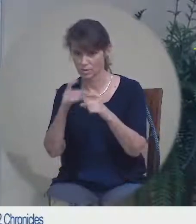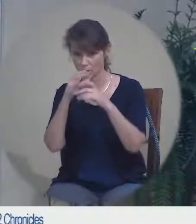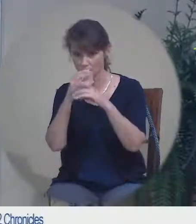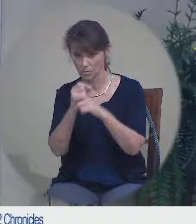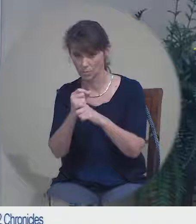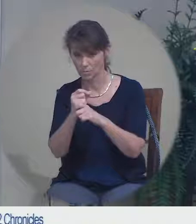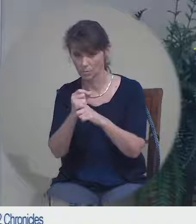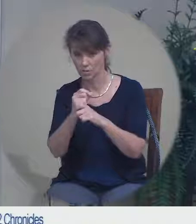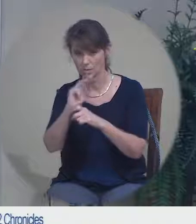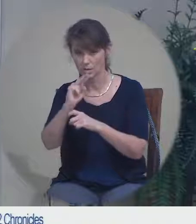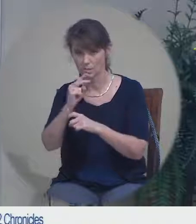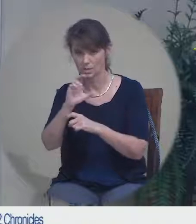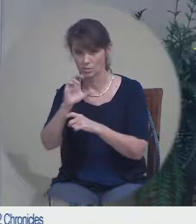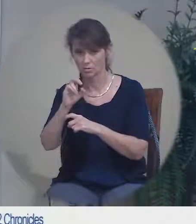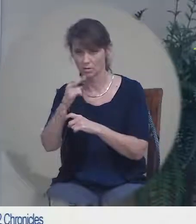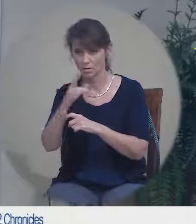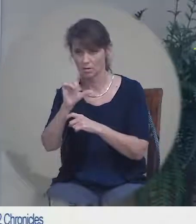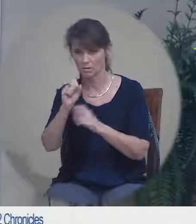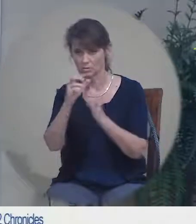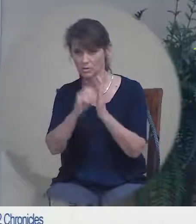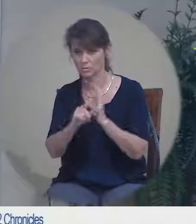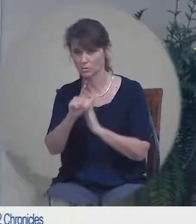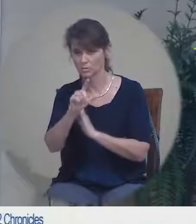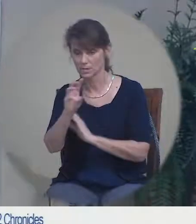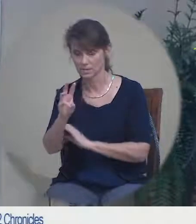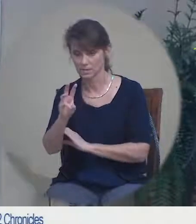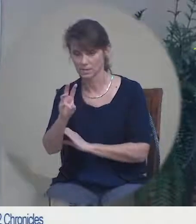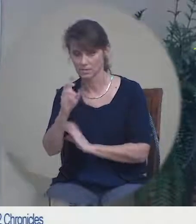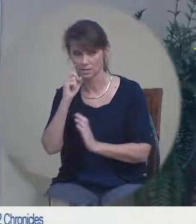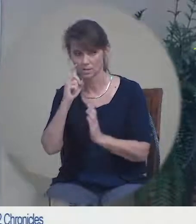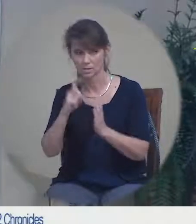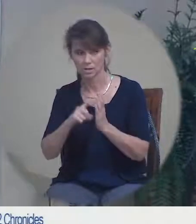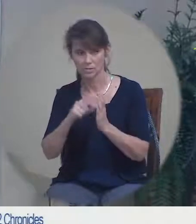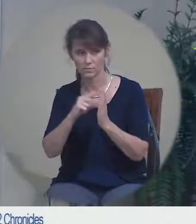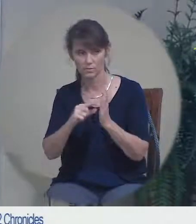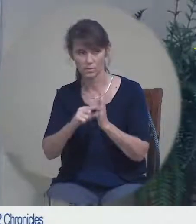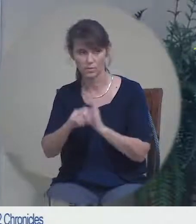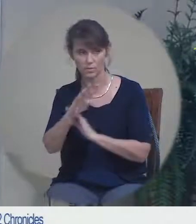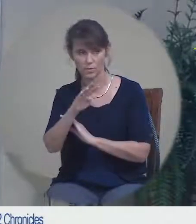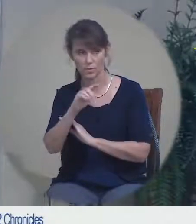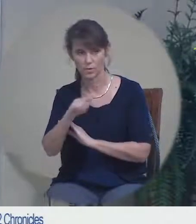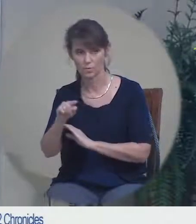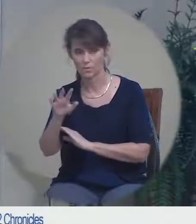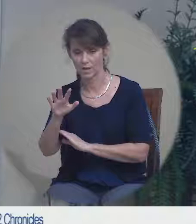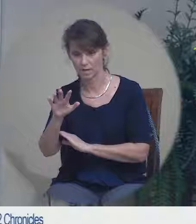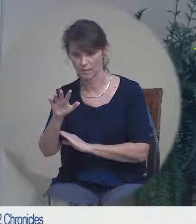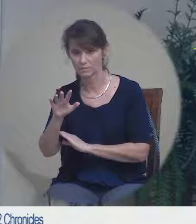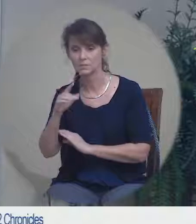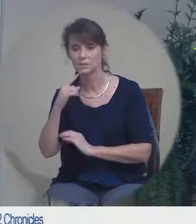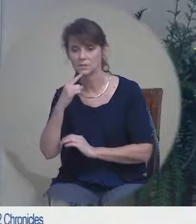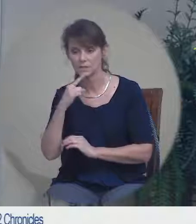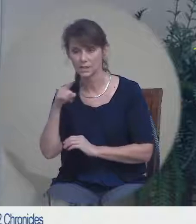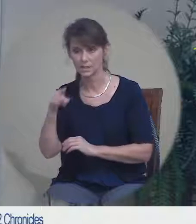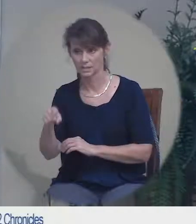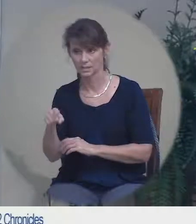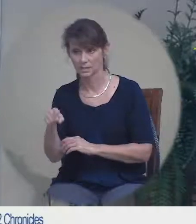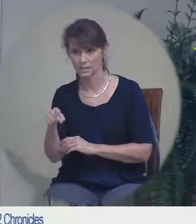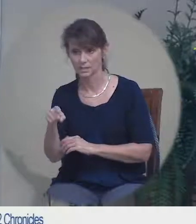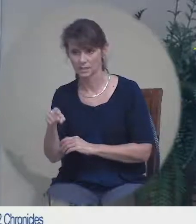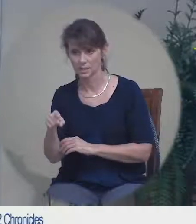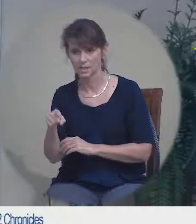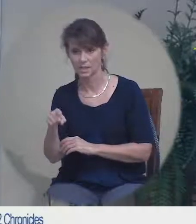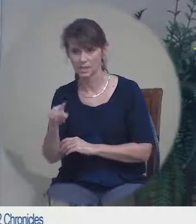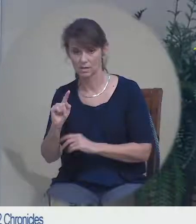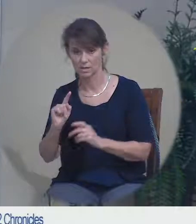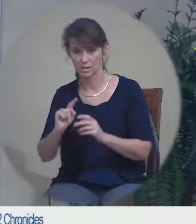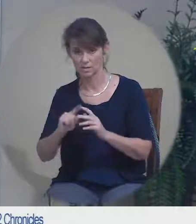2 Chronicles chapter 26. And I want to just note this real quick in verses 4 and 5. It said of Uzziah in his early part of